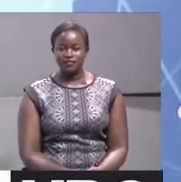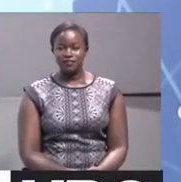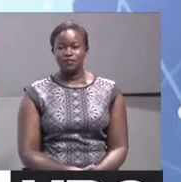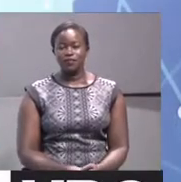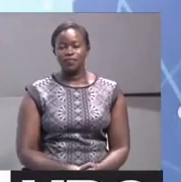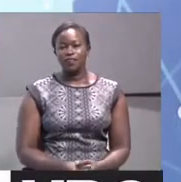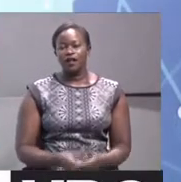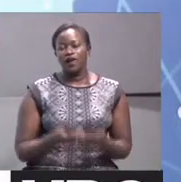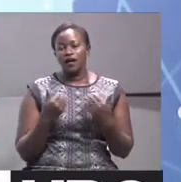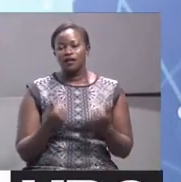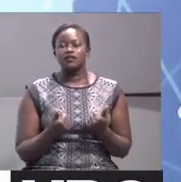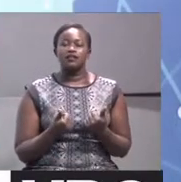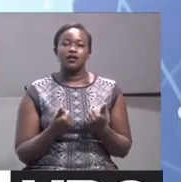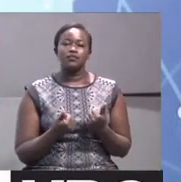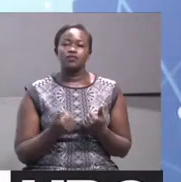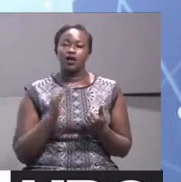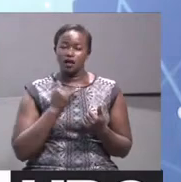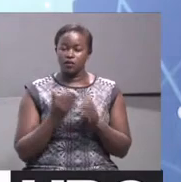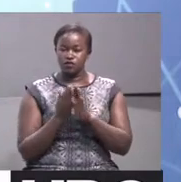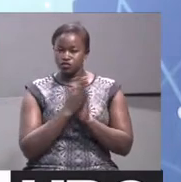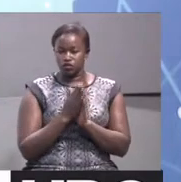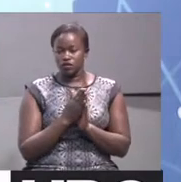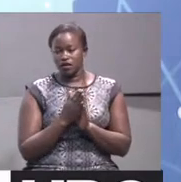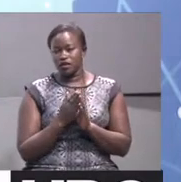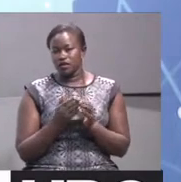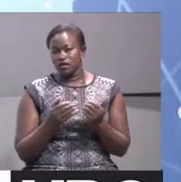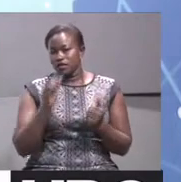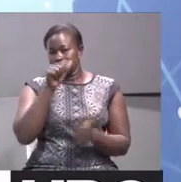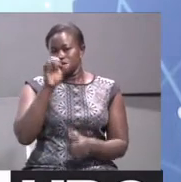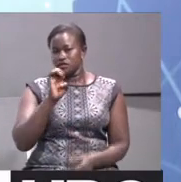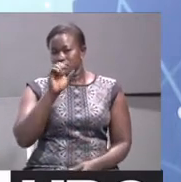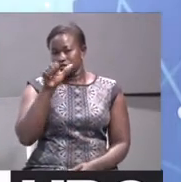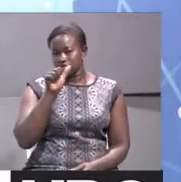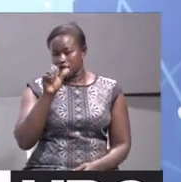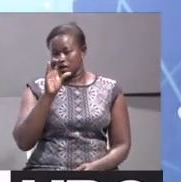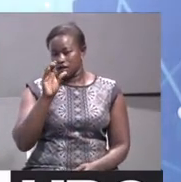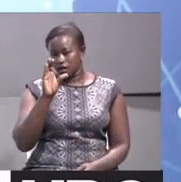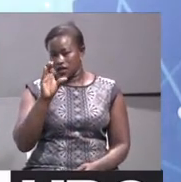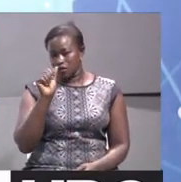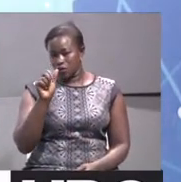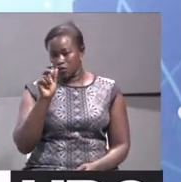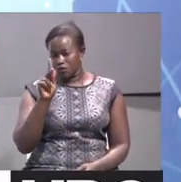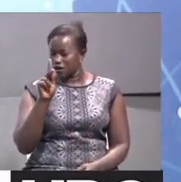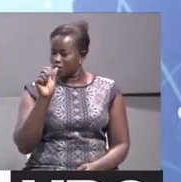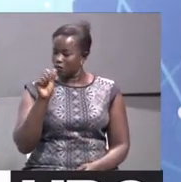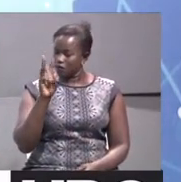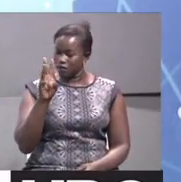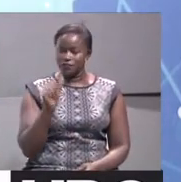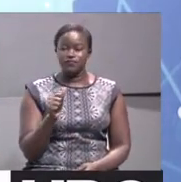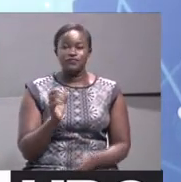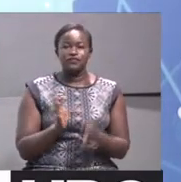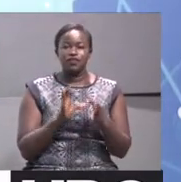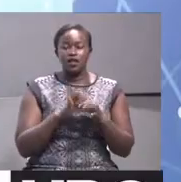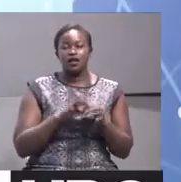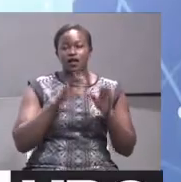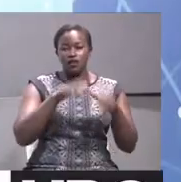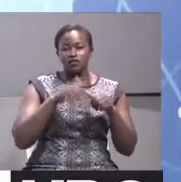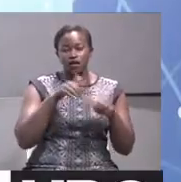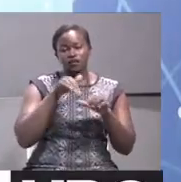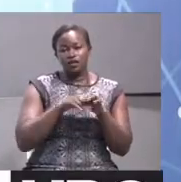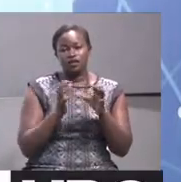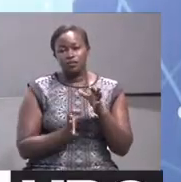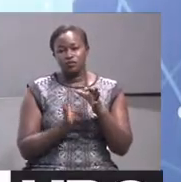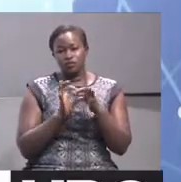Let's now go back to our story about Sazakawa Global 2000 to do with agricultural inputs.